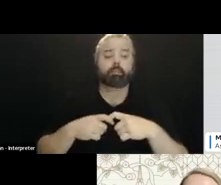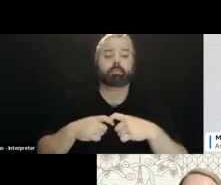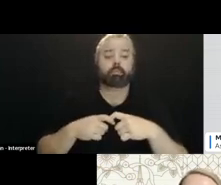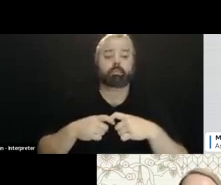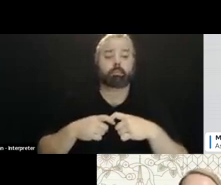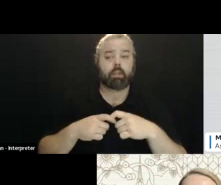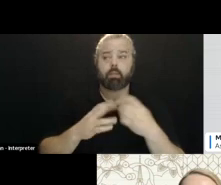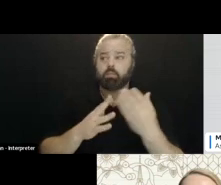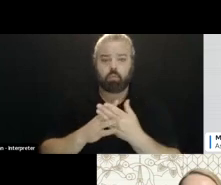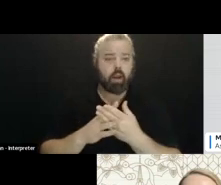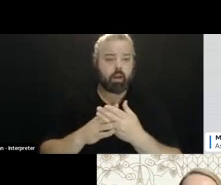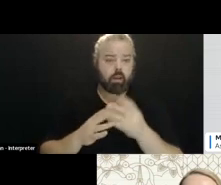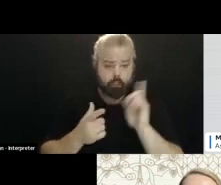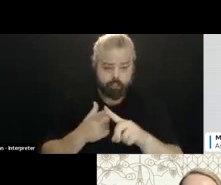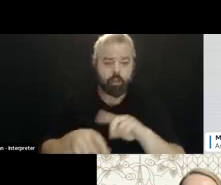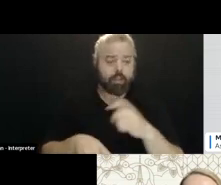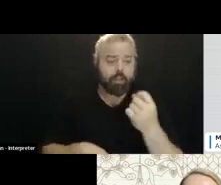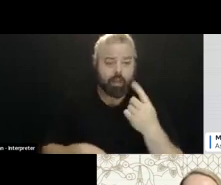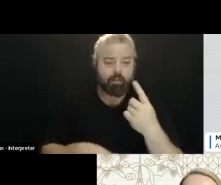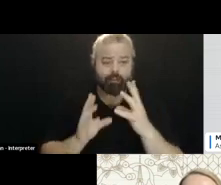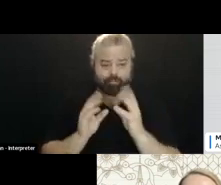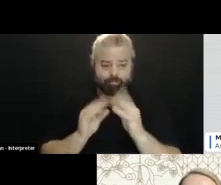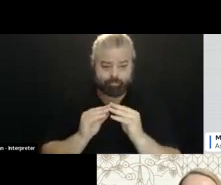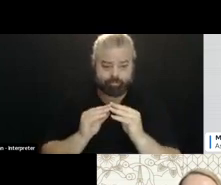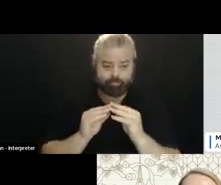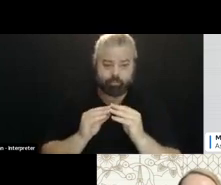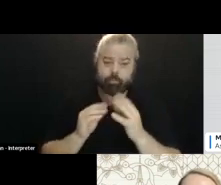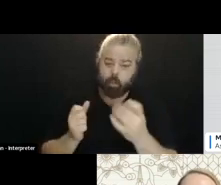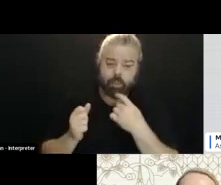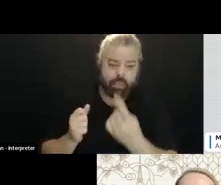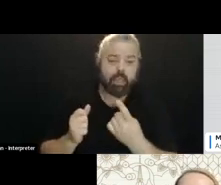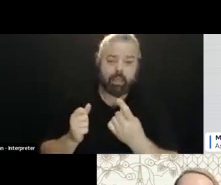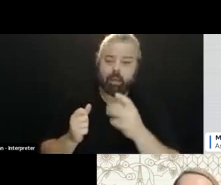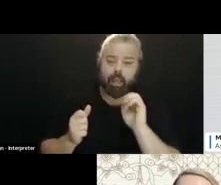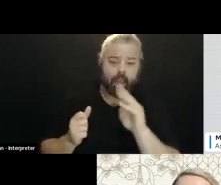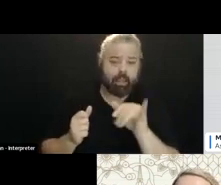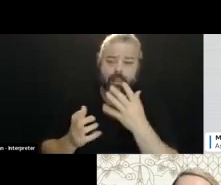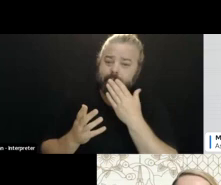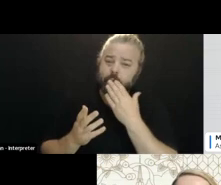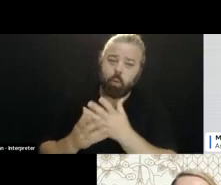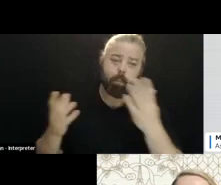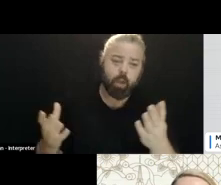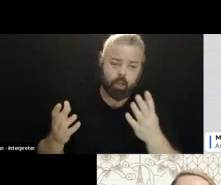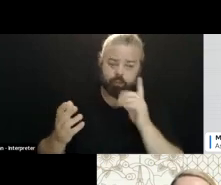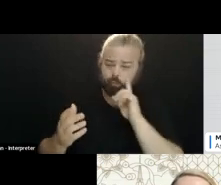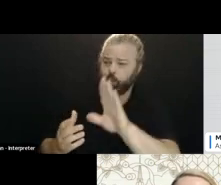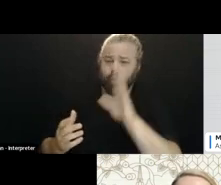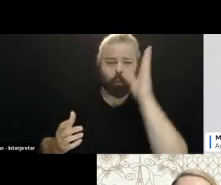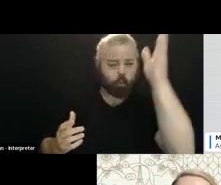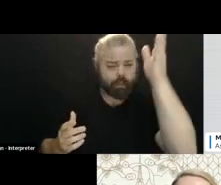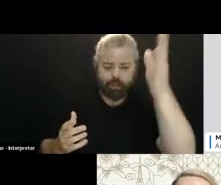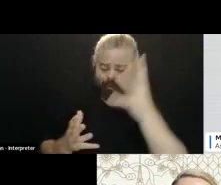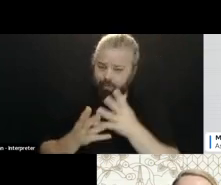take a break for our 11 o'clock session. And do want to say thanks so much, Emily, for the presentation. A lot of